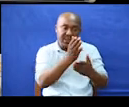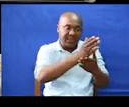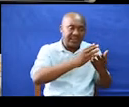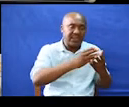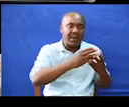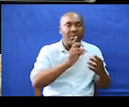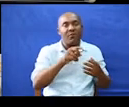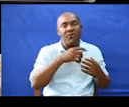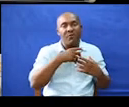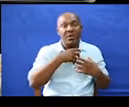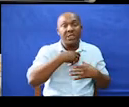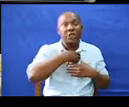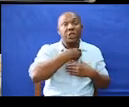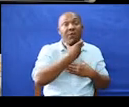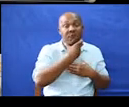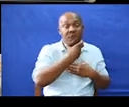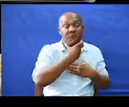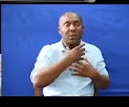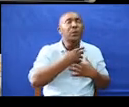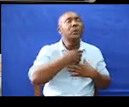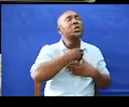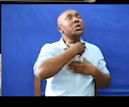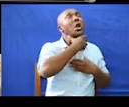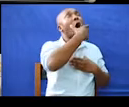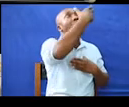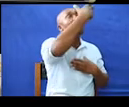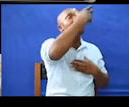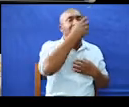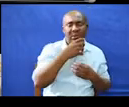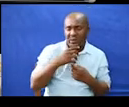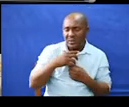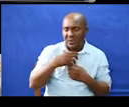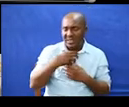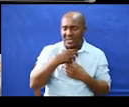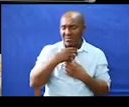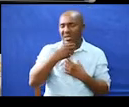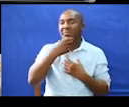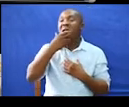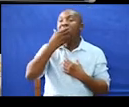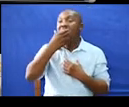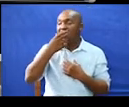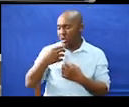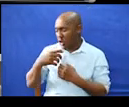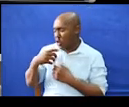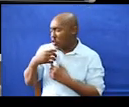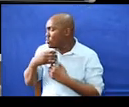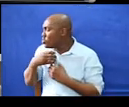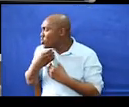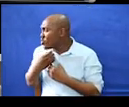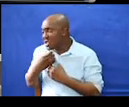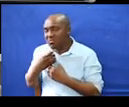long neck, others may have intermediate neck, and the other group may have a short neck. Now, having